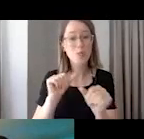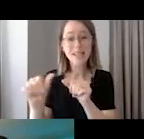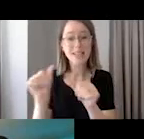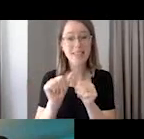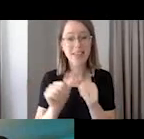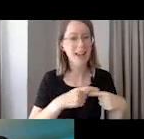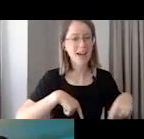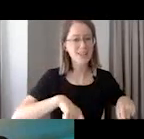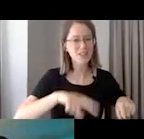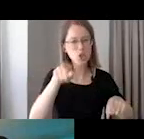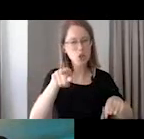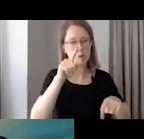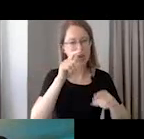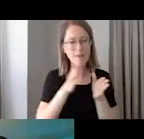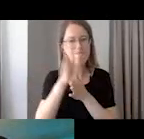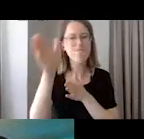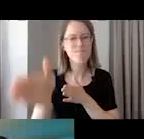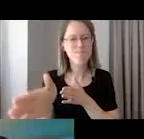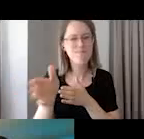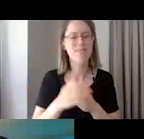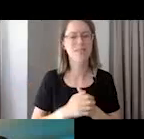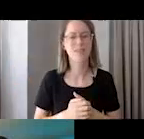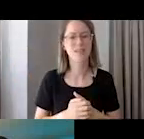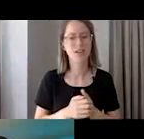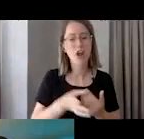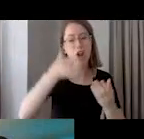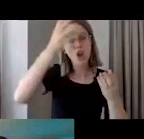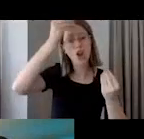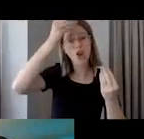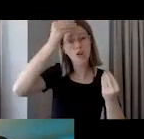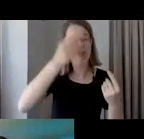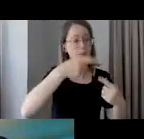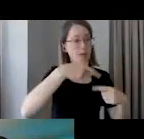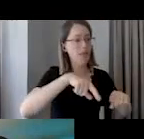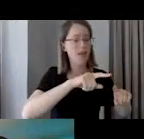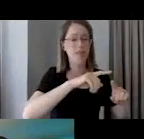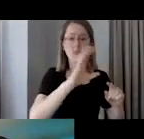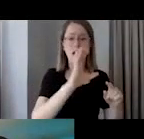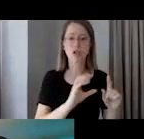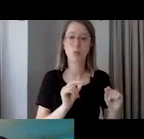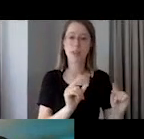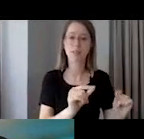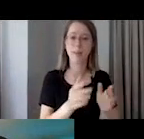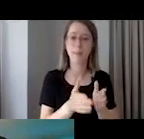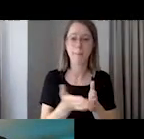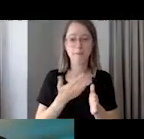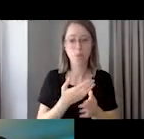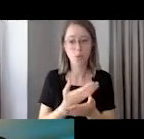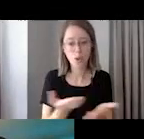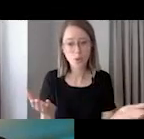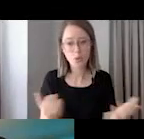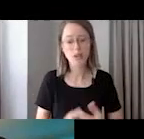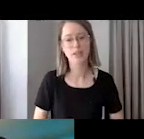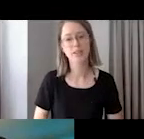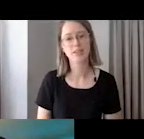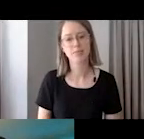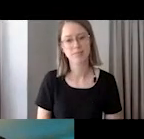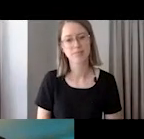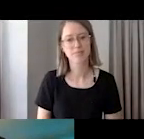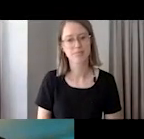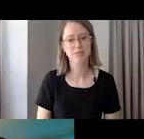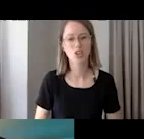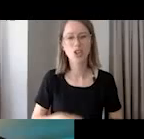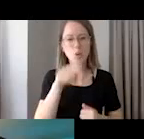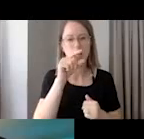done, and learn from what others have done before you, and go even